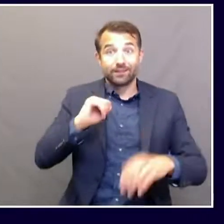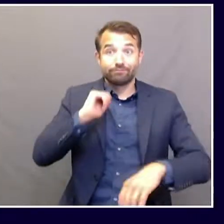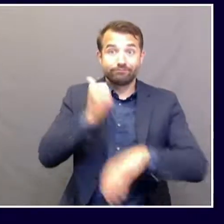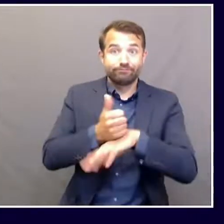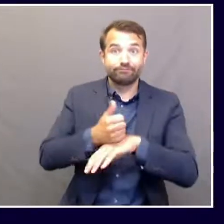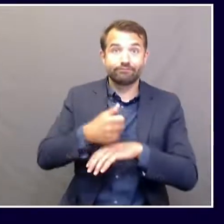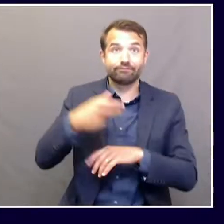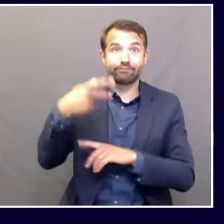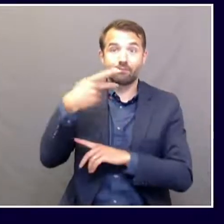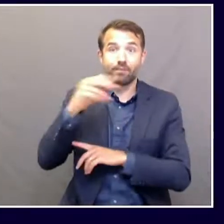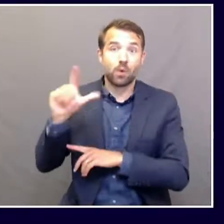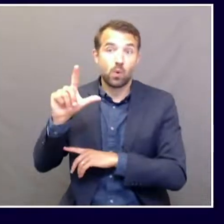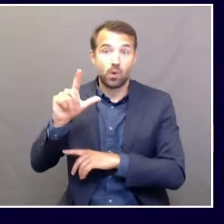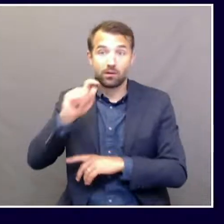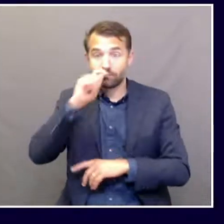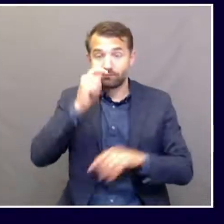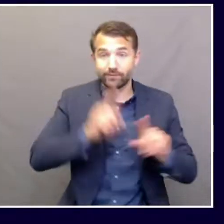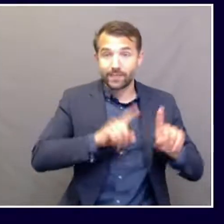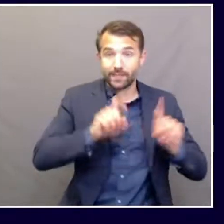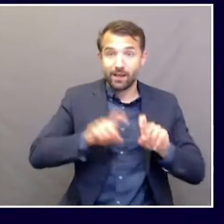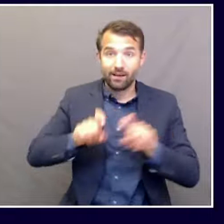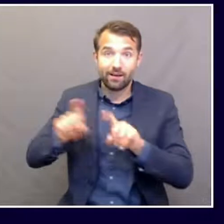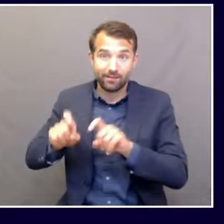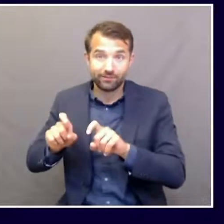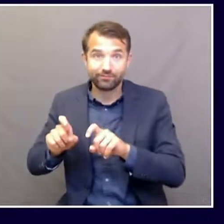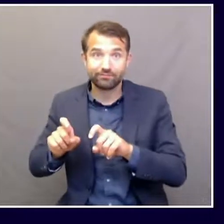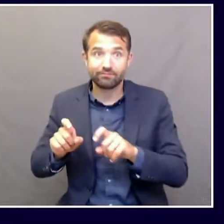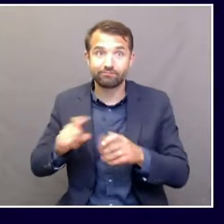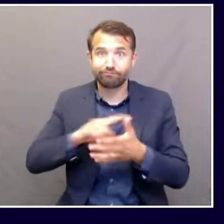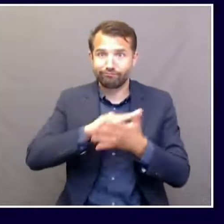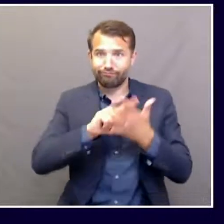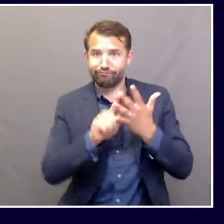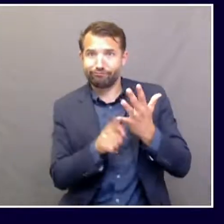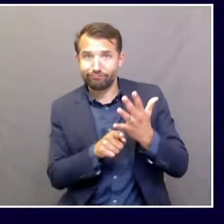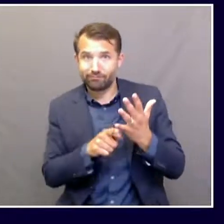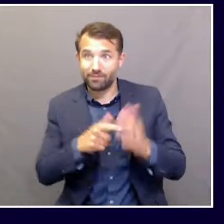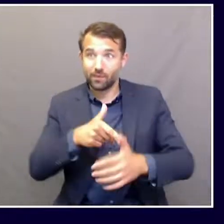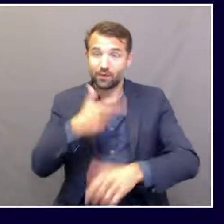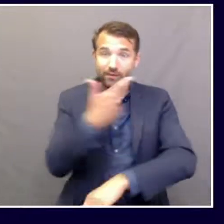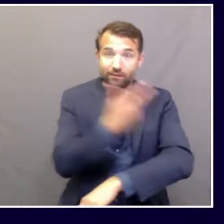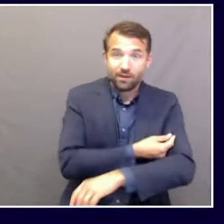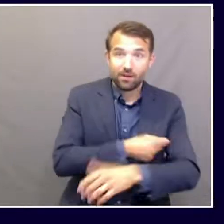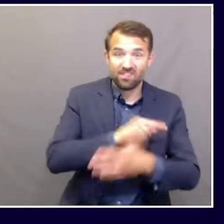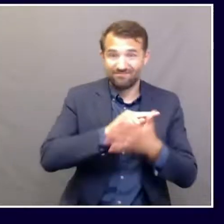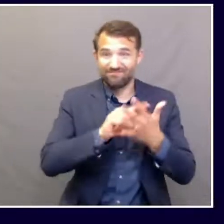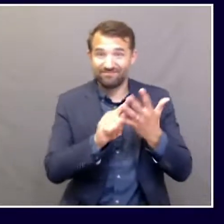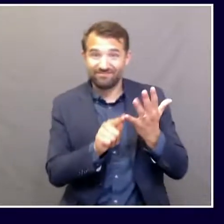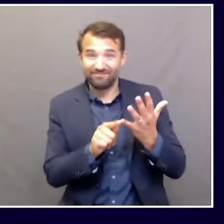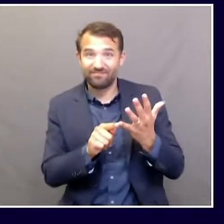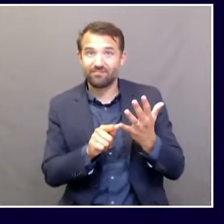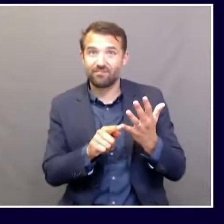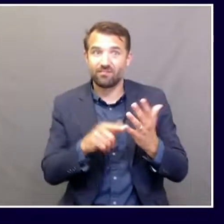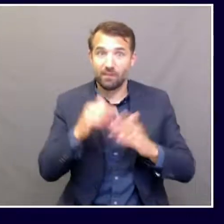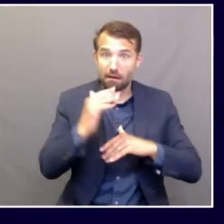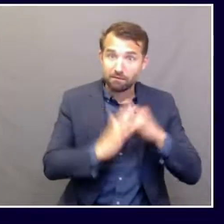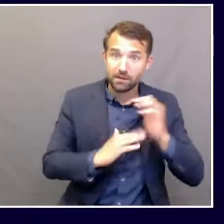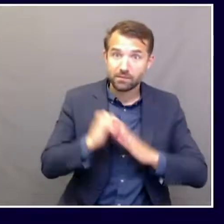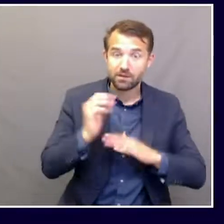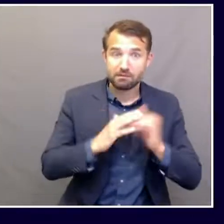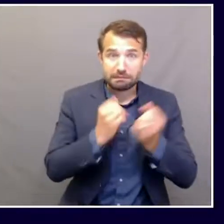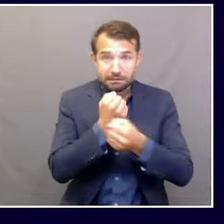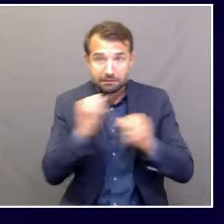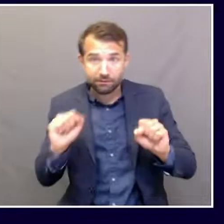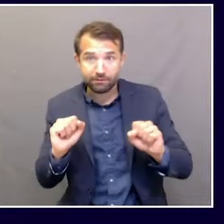COVID-19, isolate them, and keep schools safe. So with that progress and new information, we felt comfortable saying